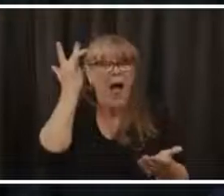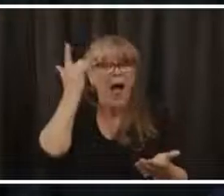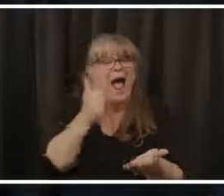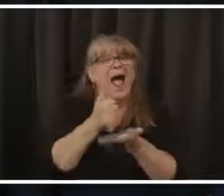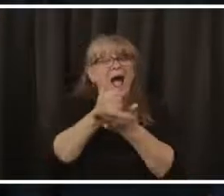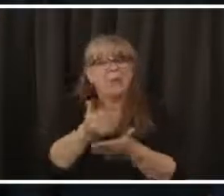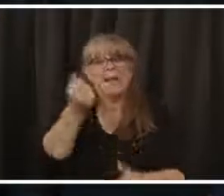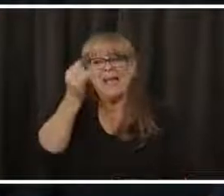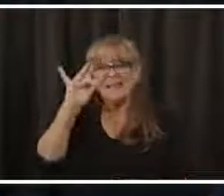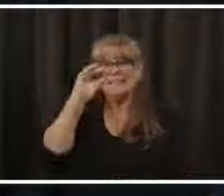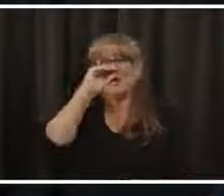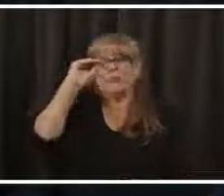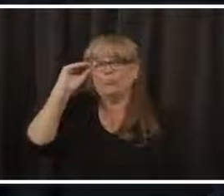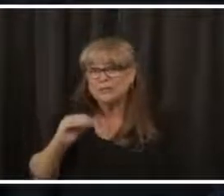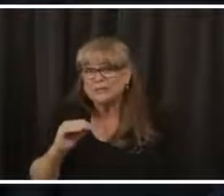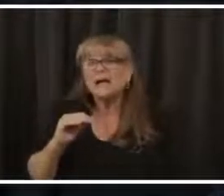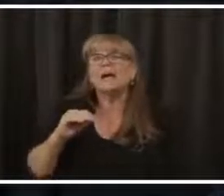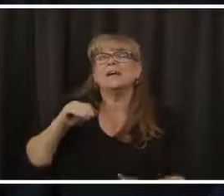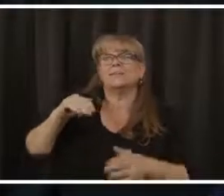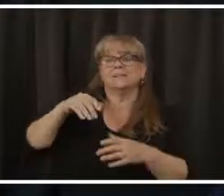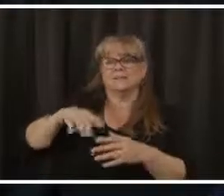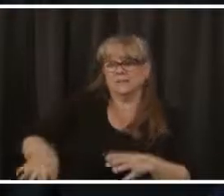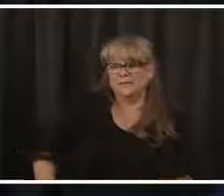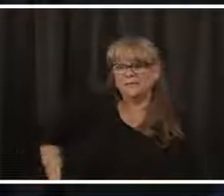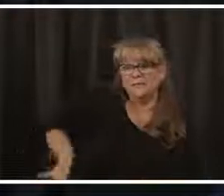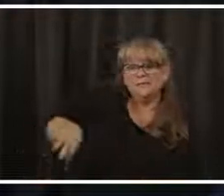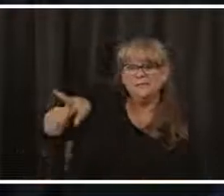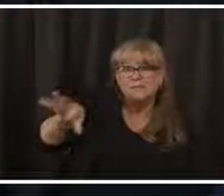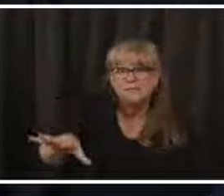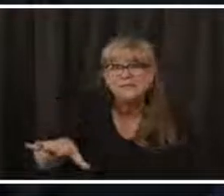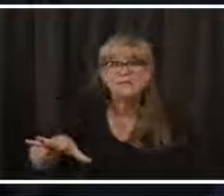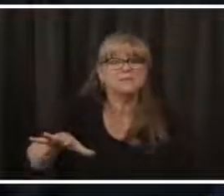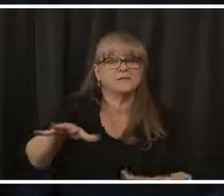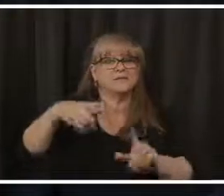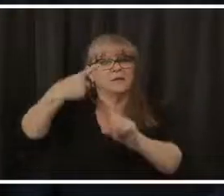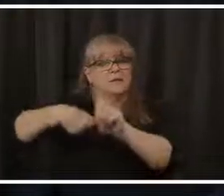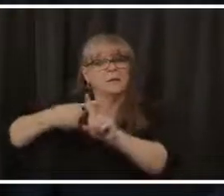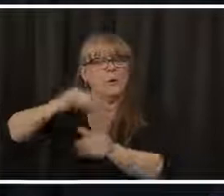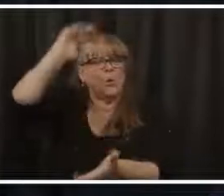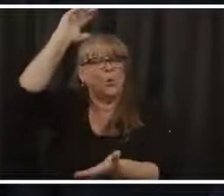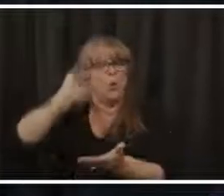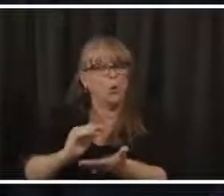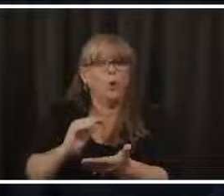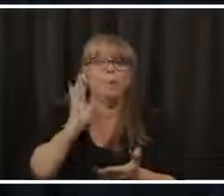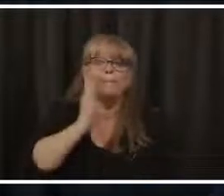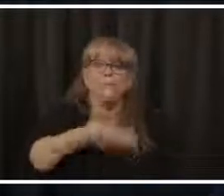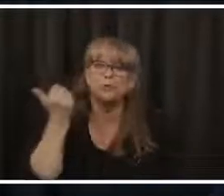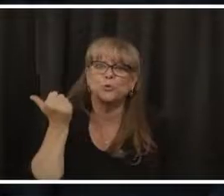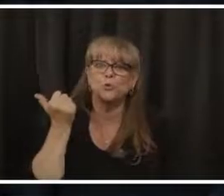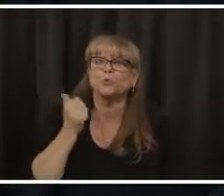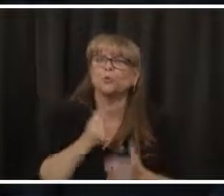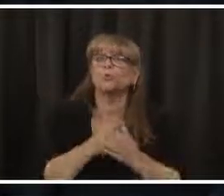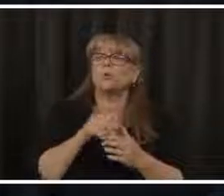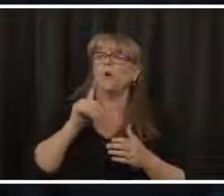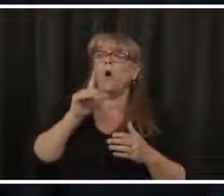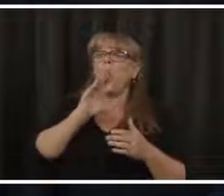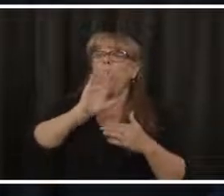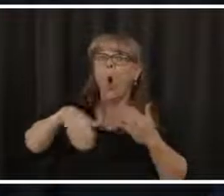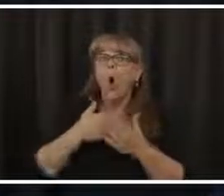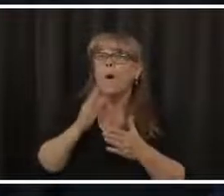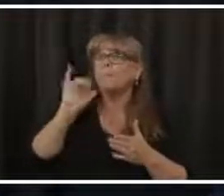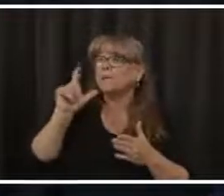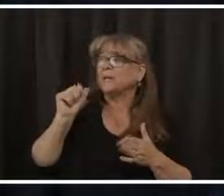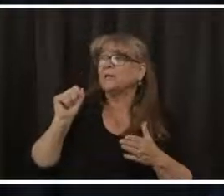on out-of-pocket. That is an enormous step forward. Not every single bill is going to be every single thing that